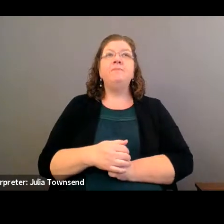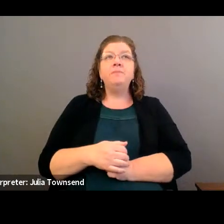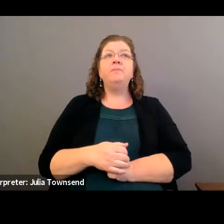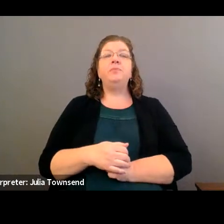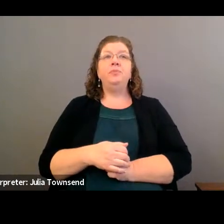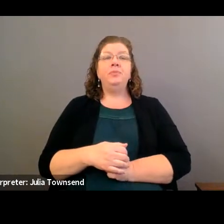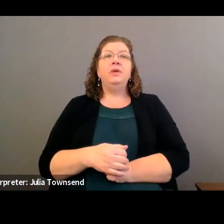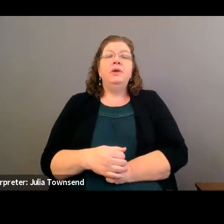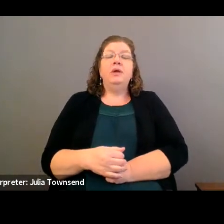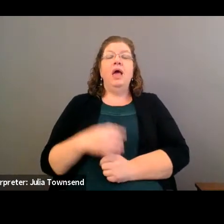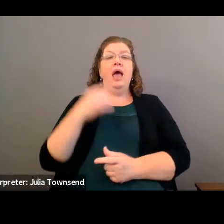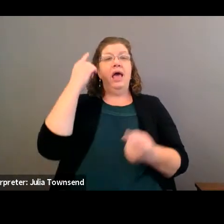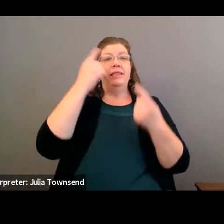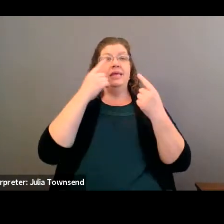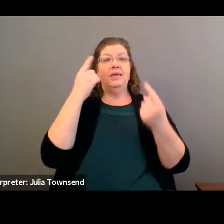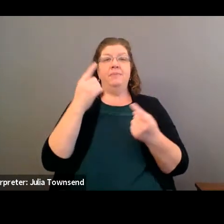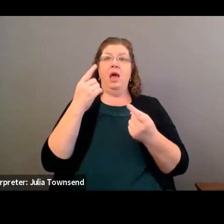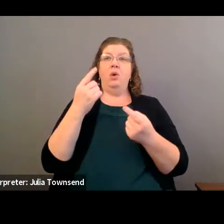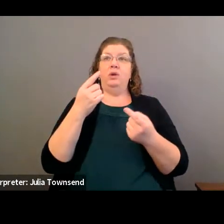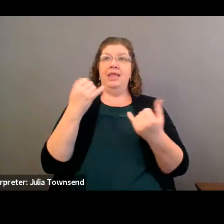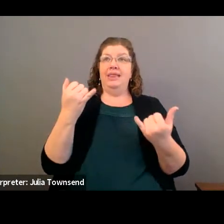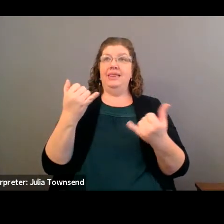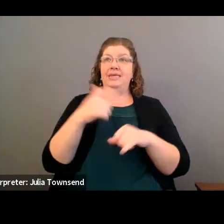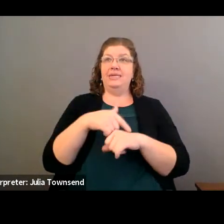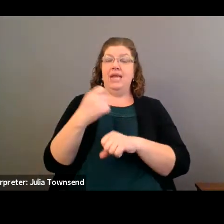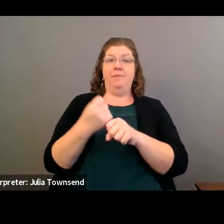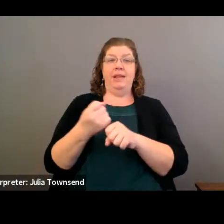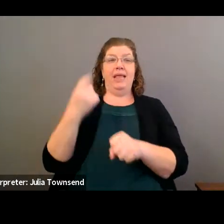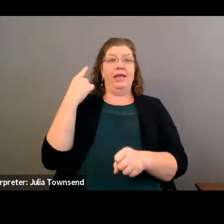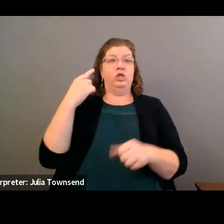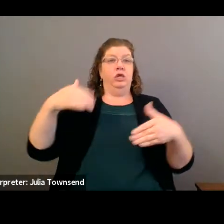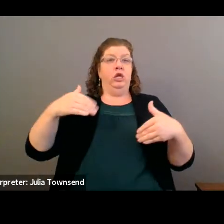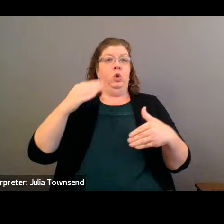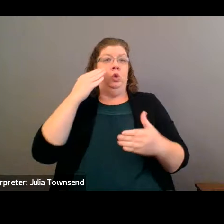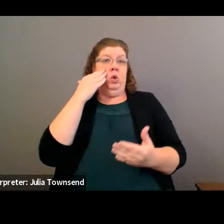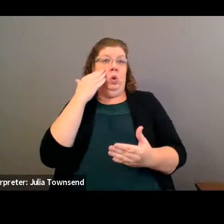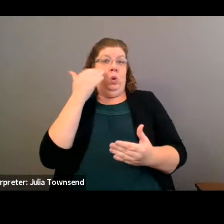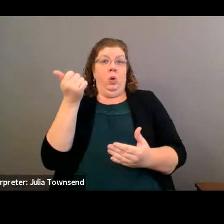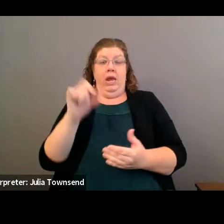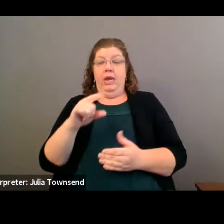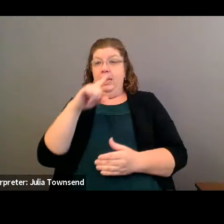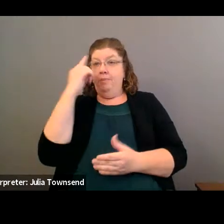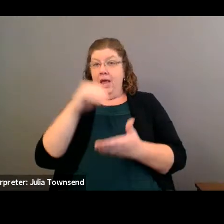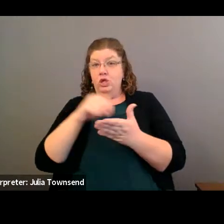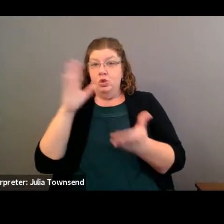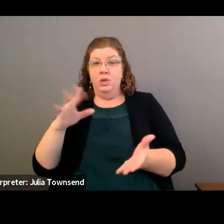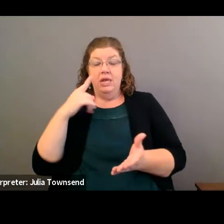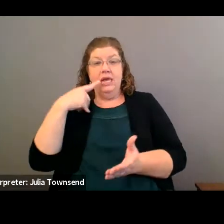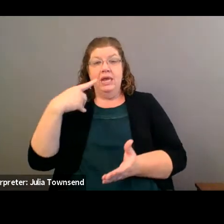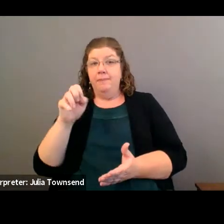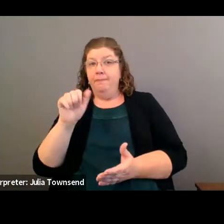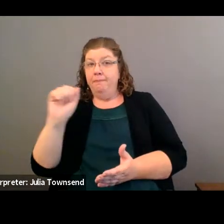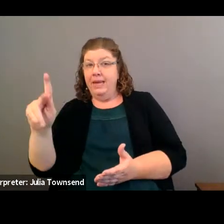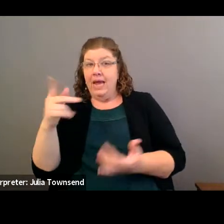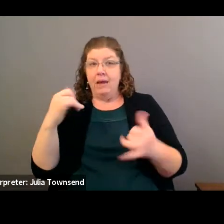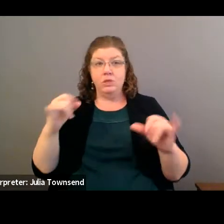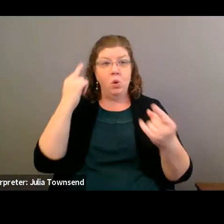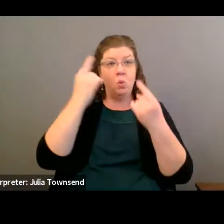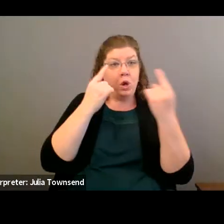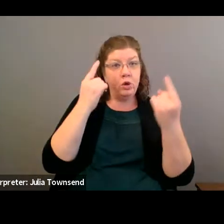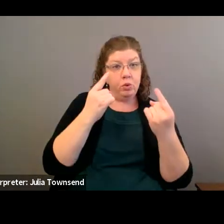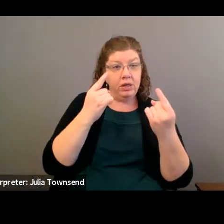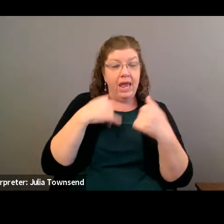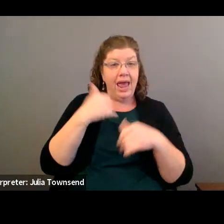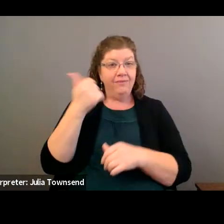I think about things like this time last year, we didn't know that if there were any Black students in Peak, and I'm still wondering, are there any